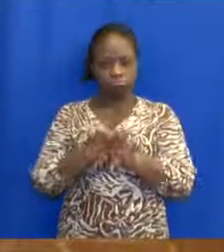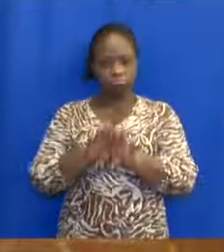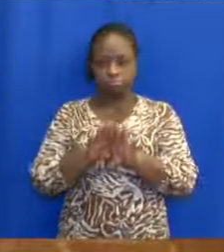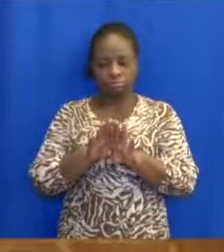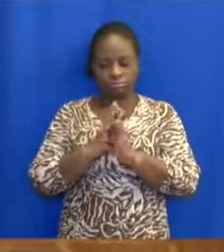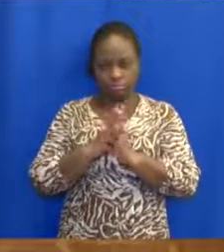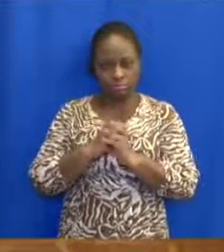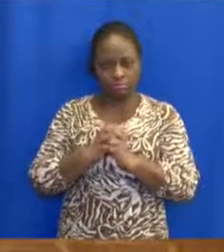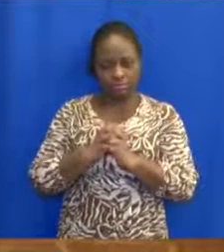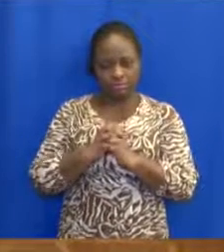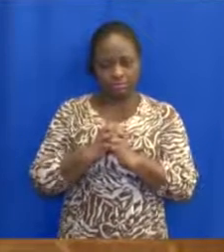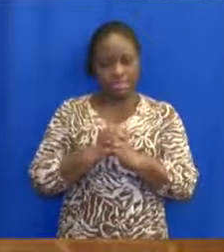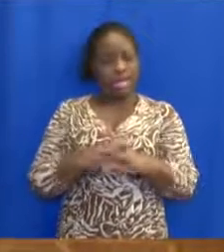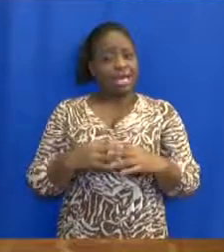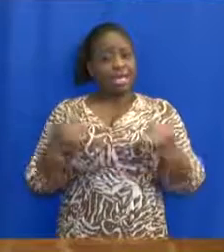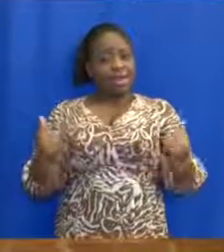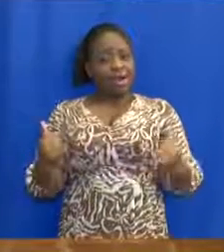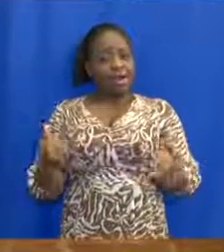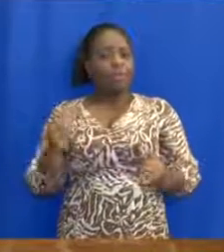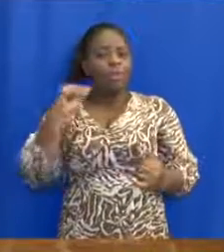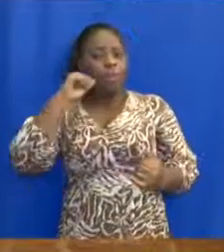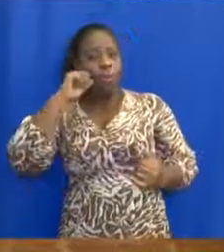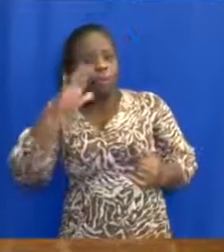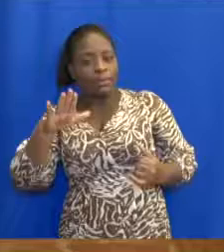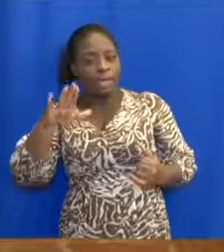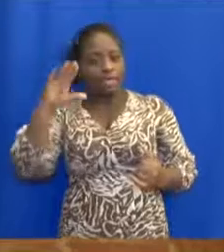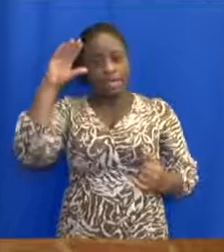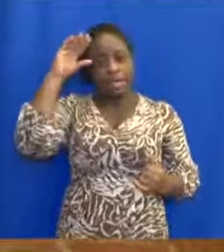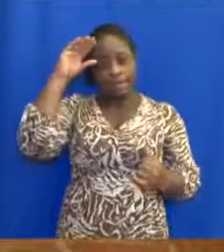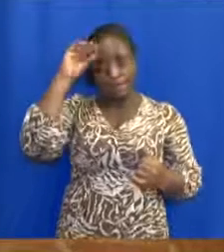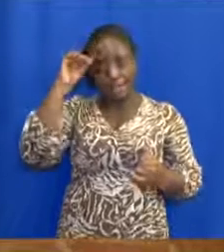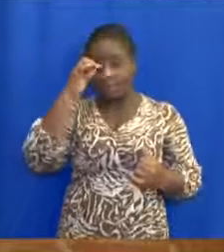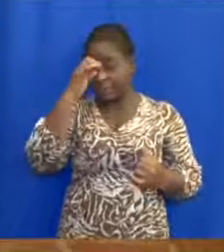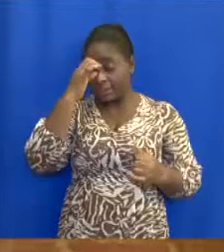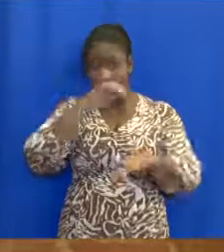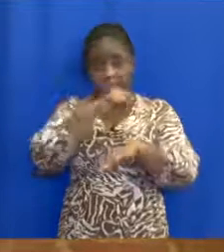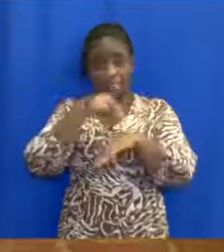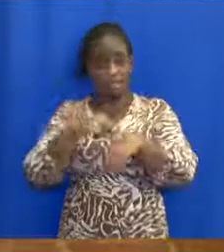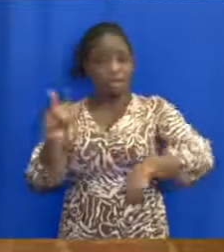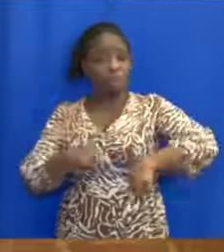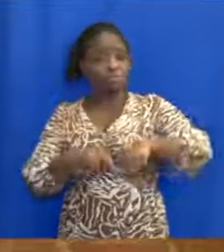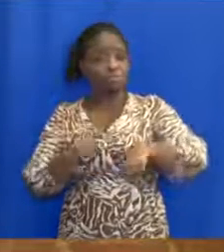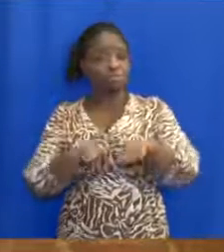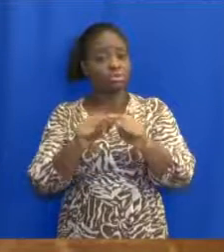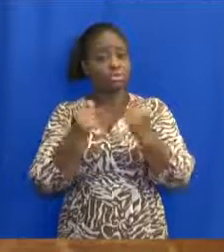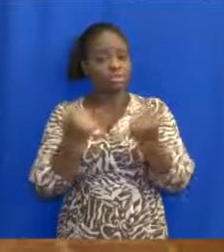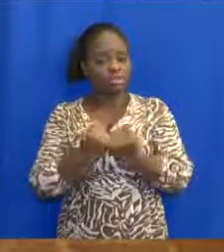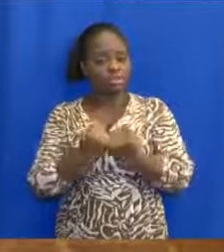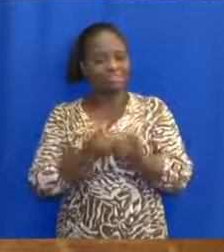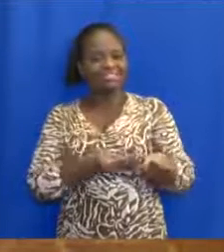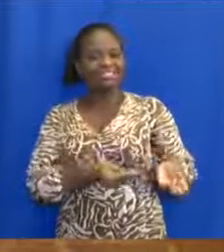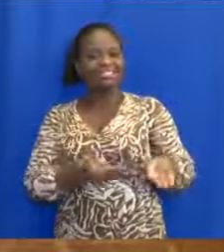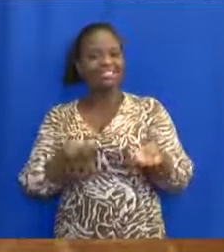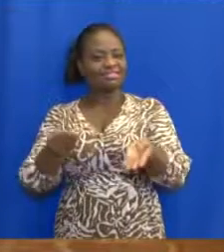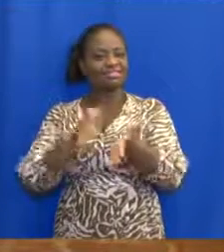notice. Our female under-20 and under-17 national football teams have been given